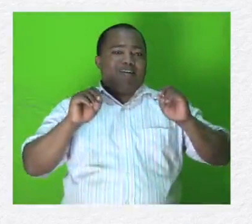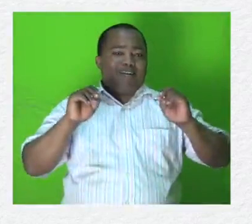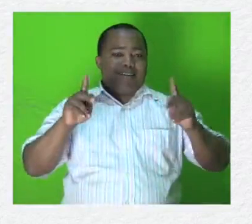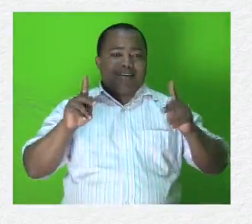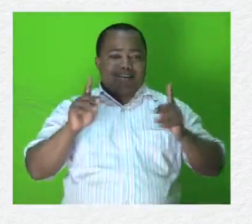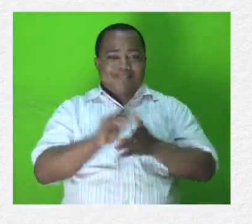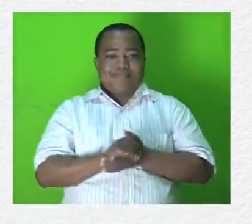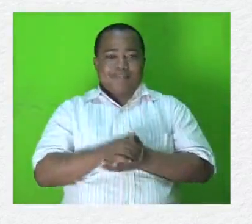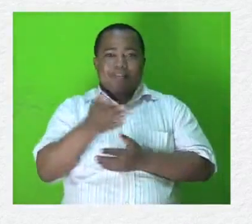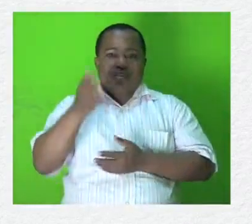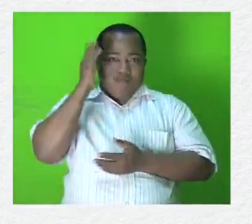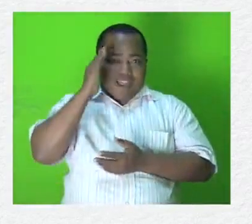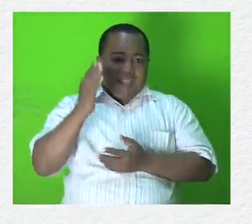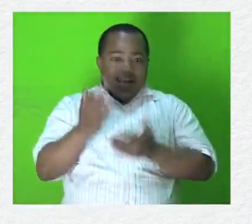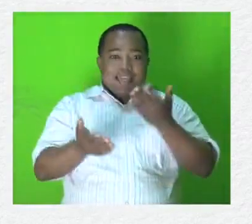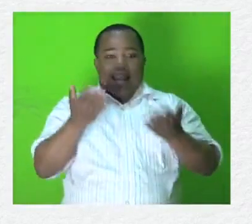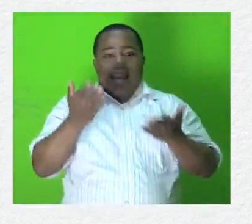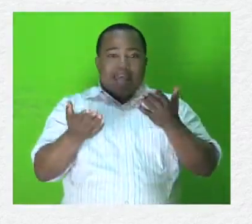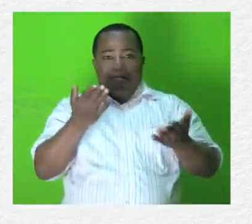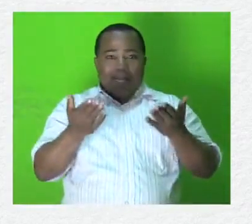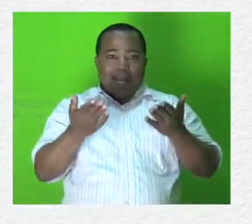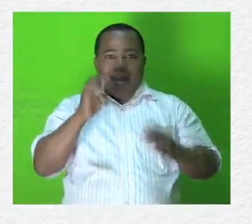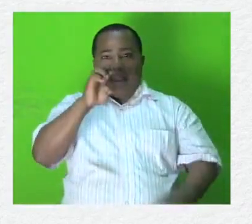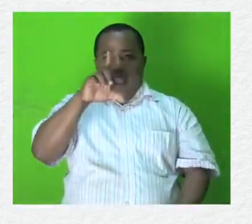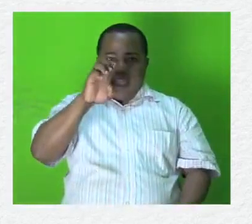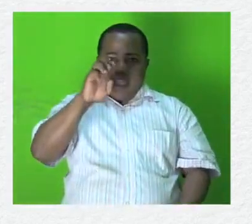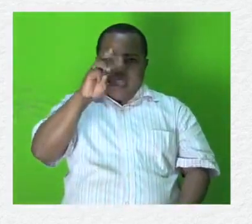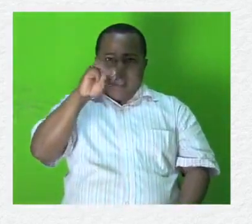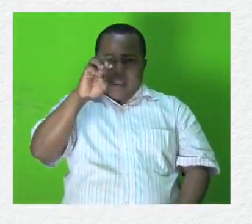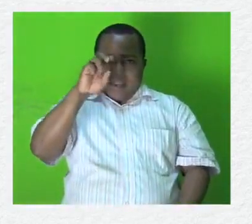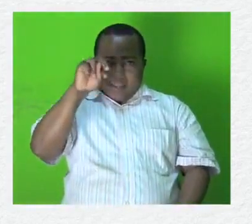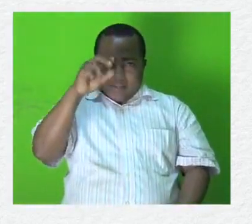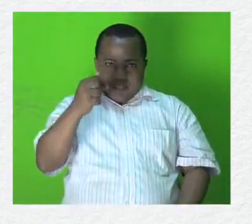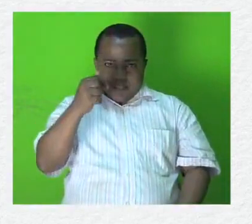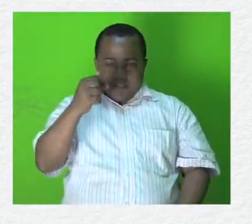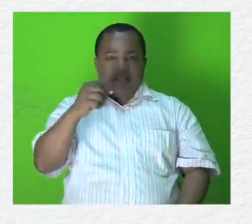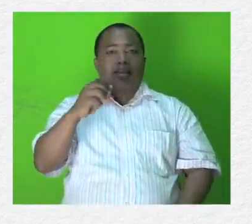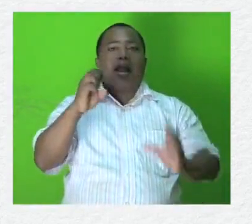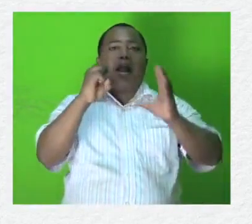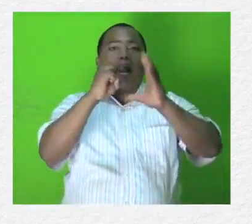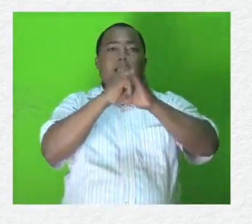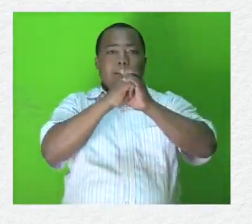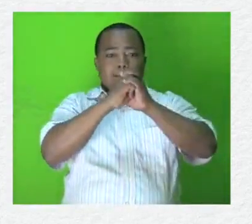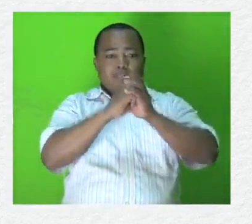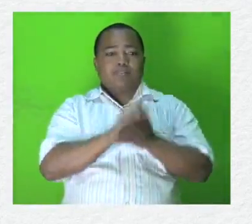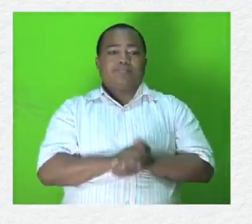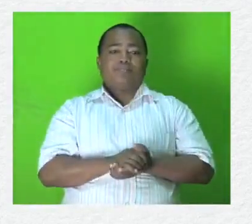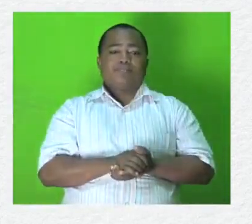substances may be found either as a single element or in combined state.